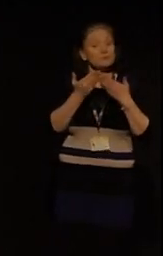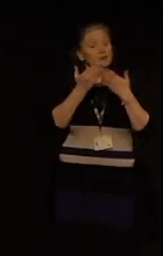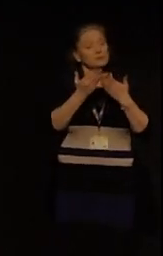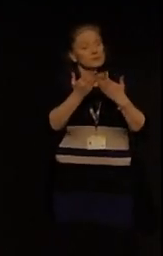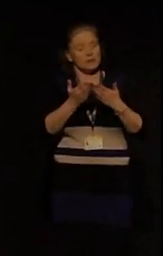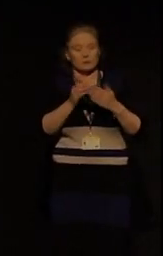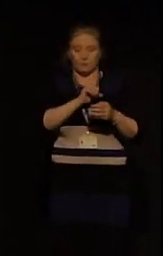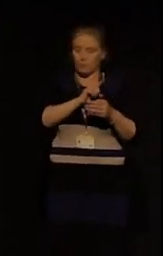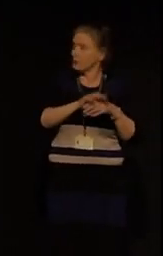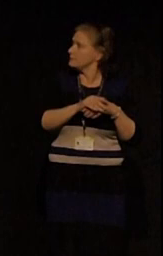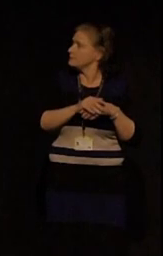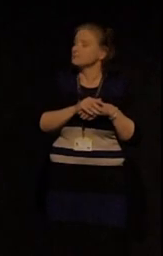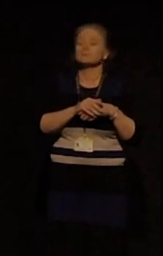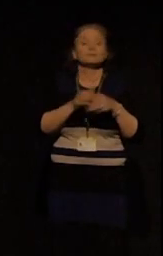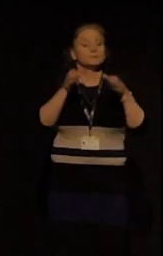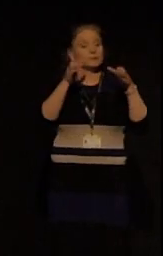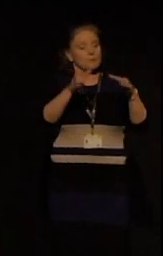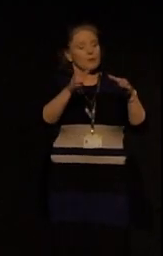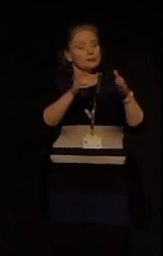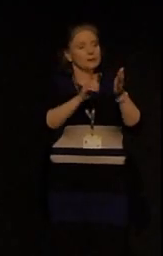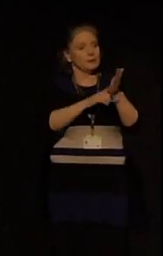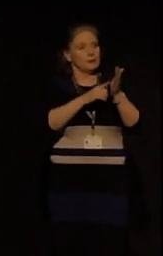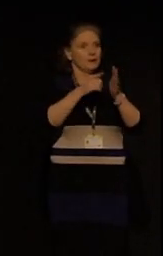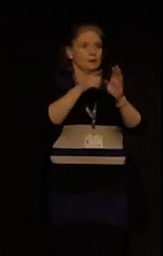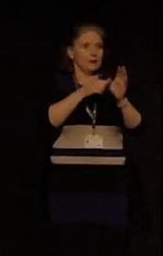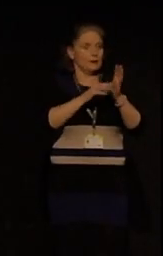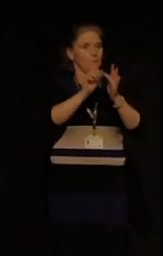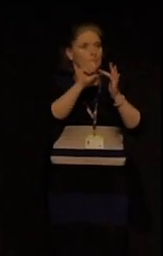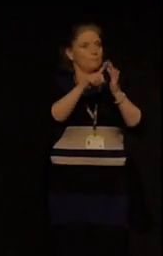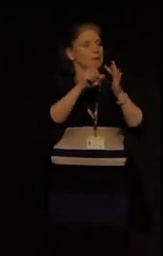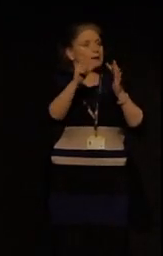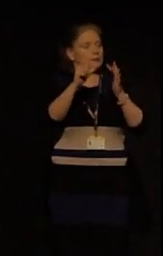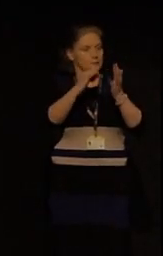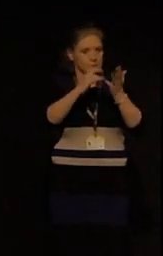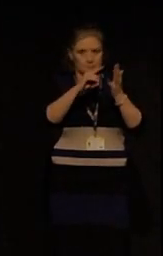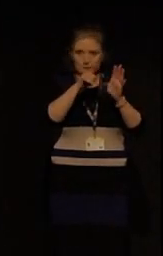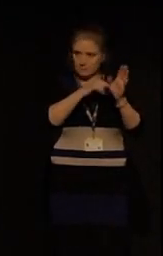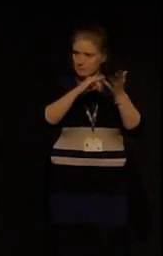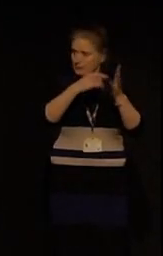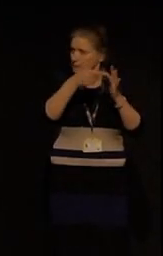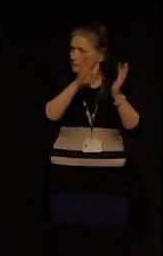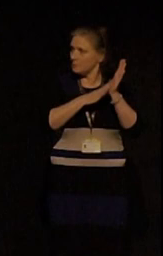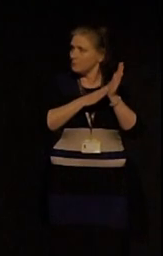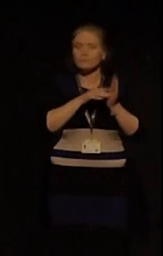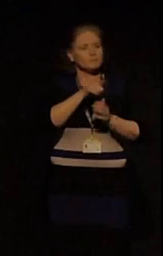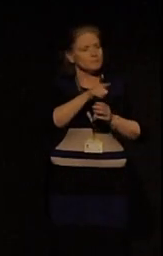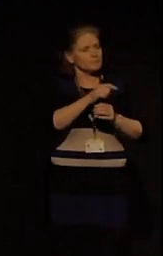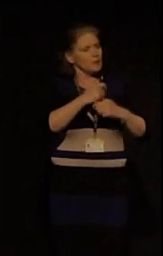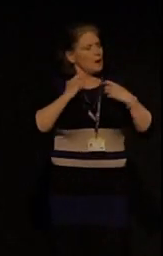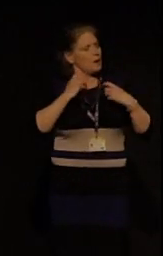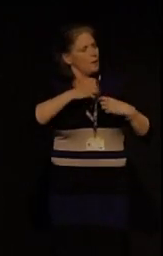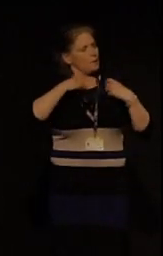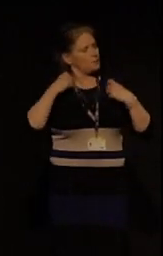part of the brain that got activated is the limbic system. This was mentioned by the mayor of Guilford just a few minutes ago.